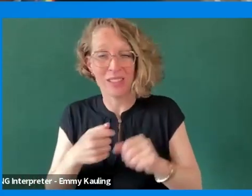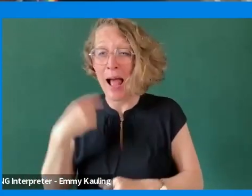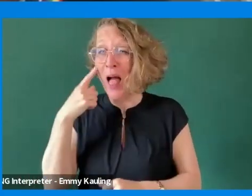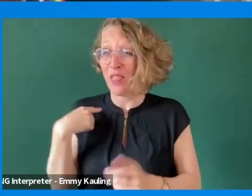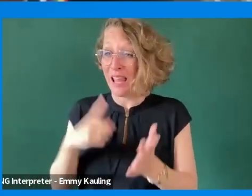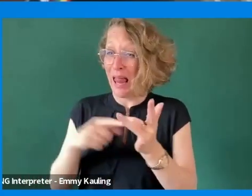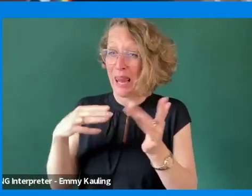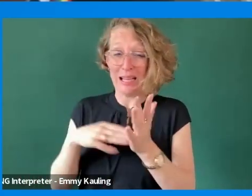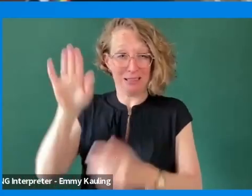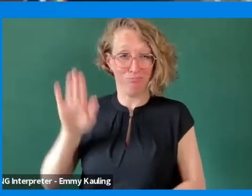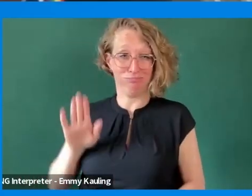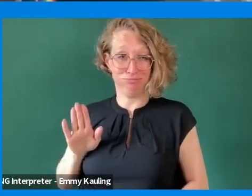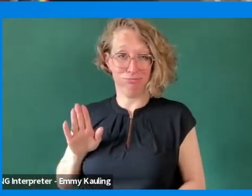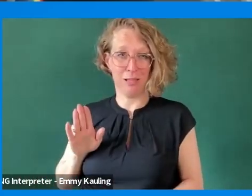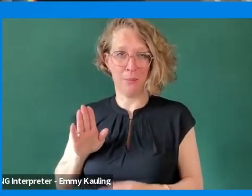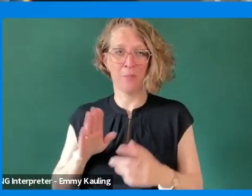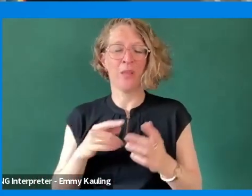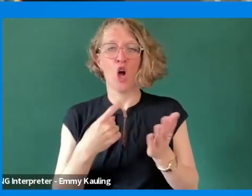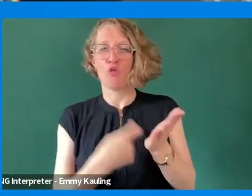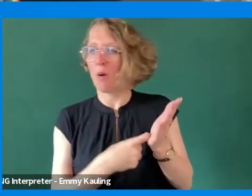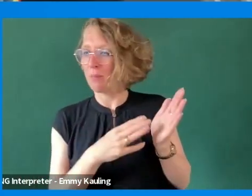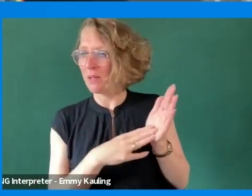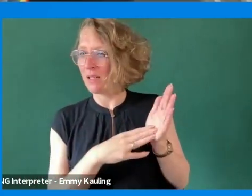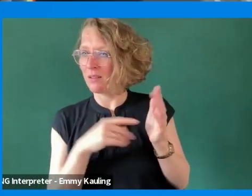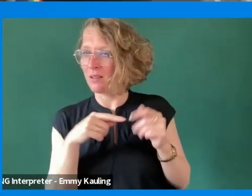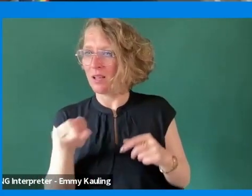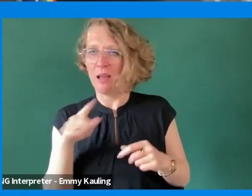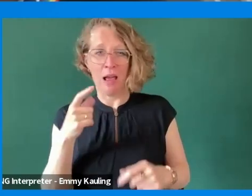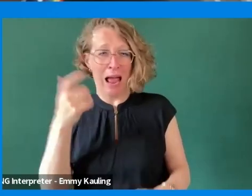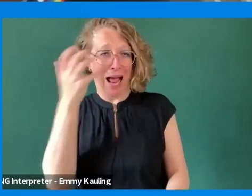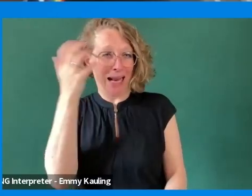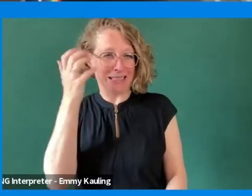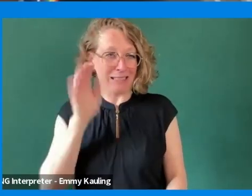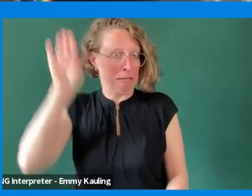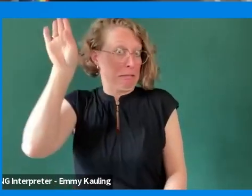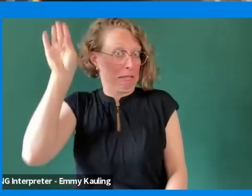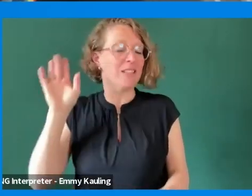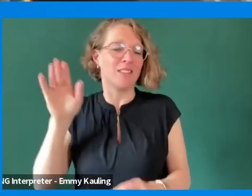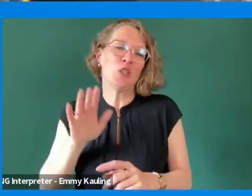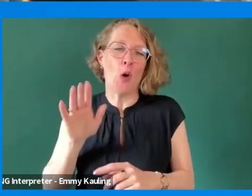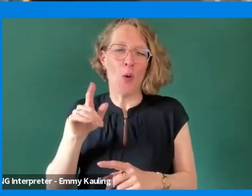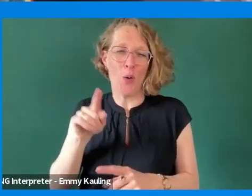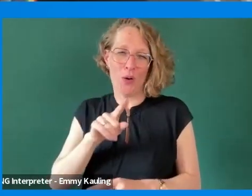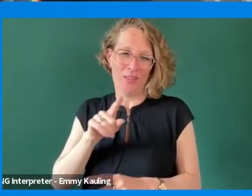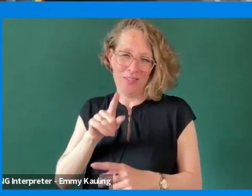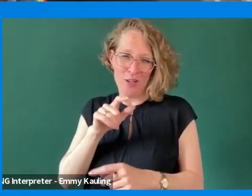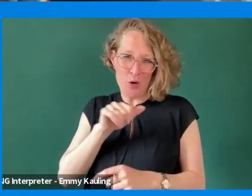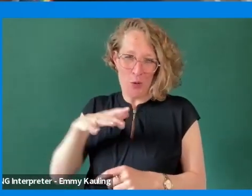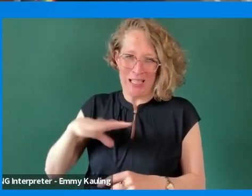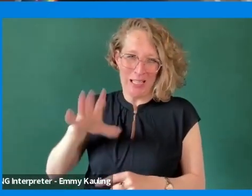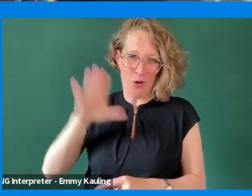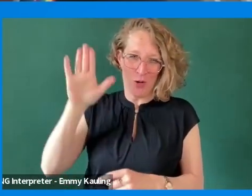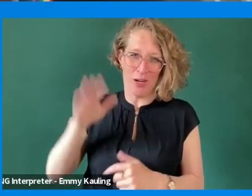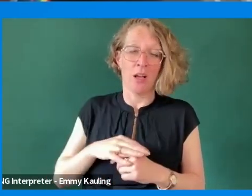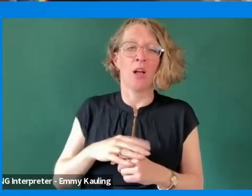has kept her No, hand up. So Liz has said in the digital chat she did it by accident, so okay, sorry for that's fine. triggering that, Liz. I'll